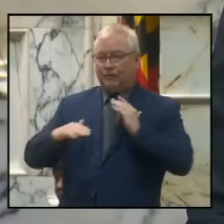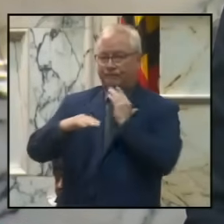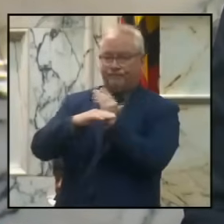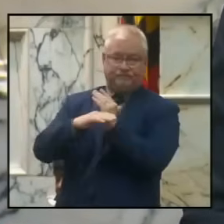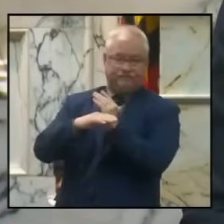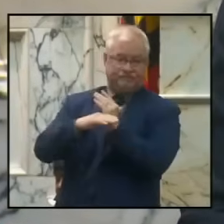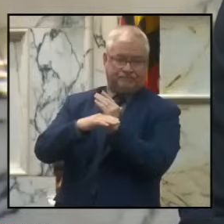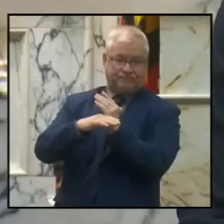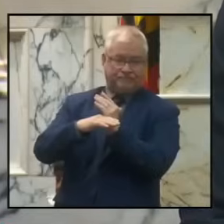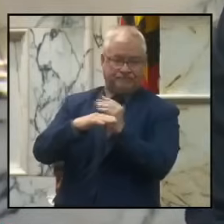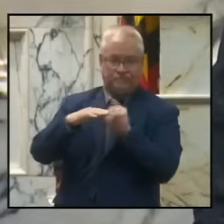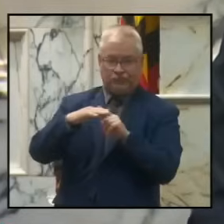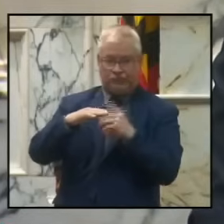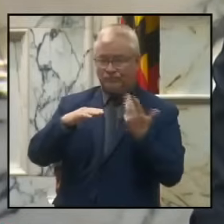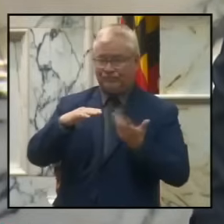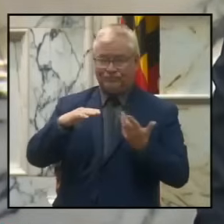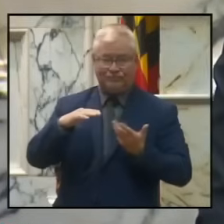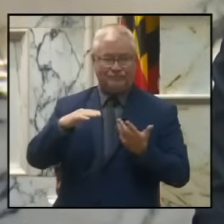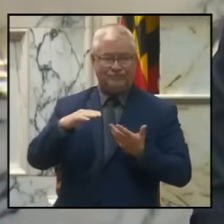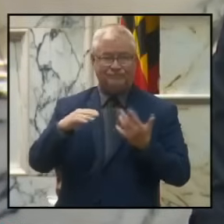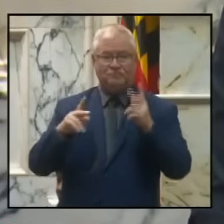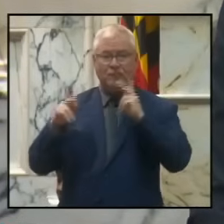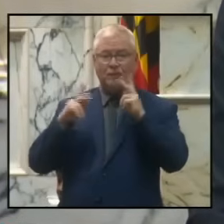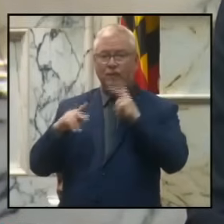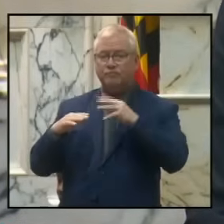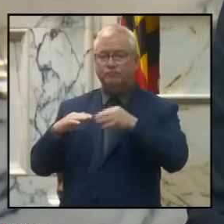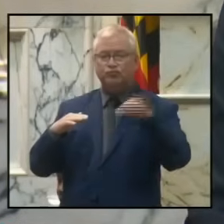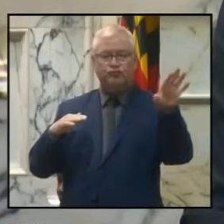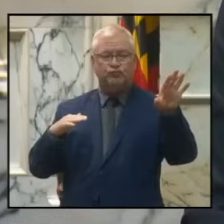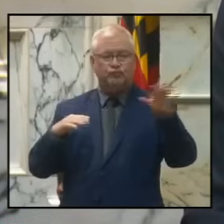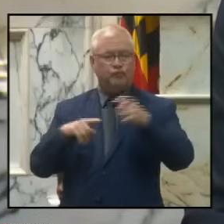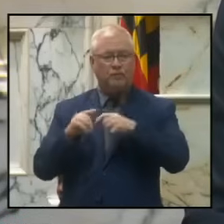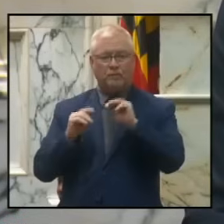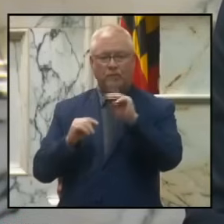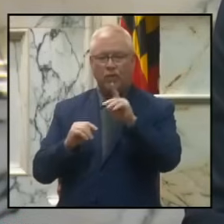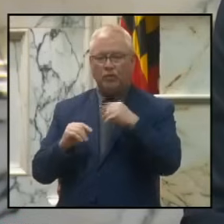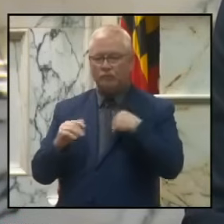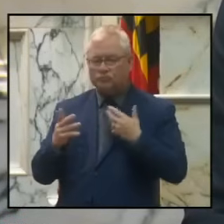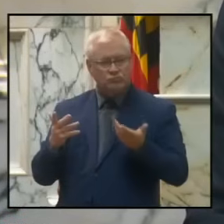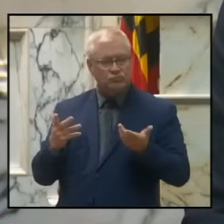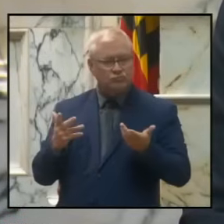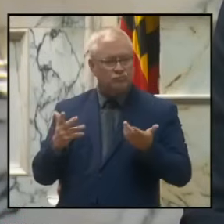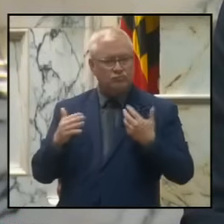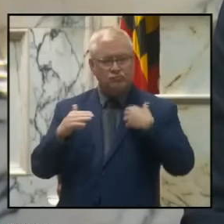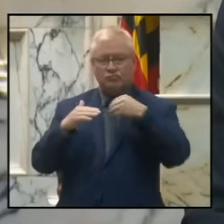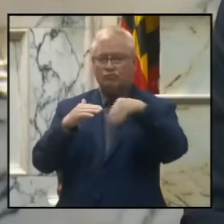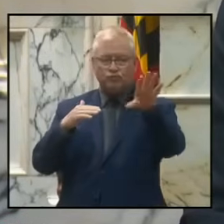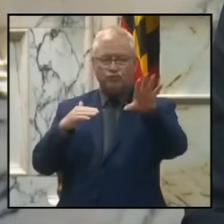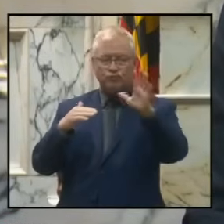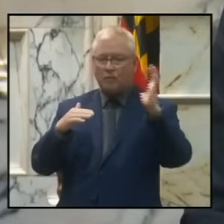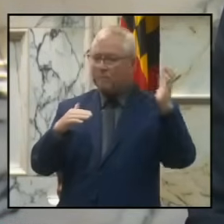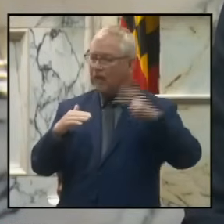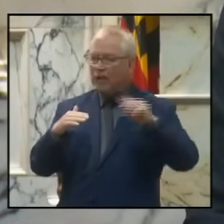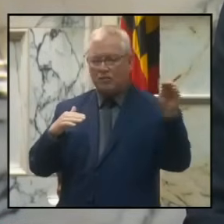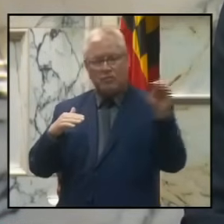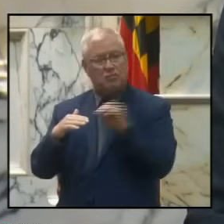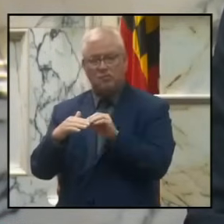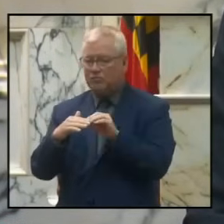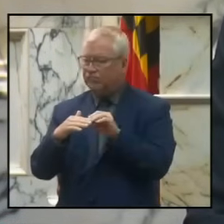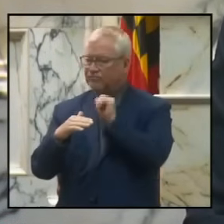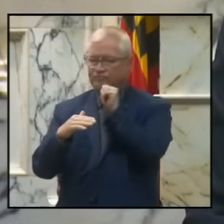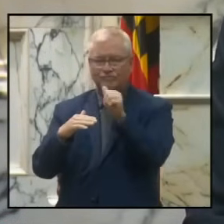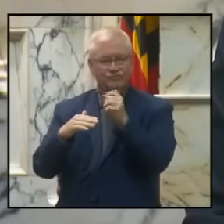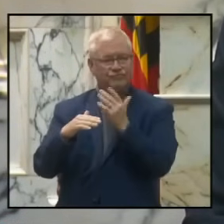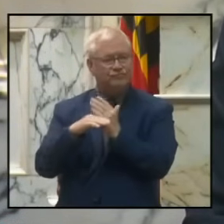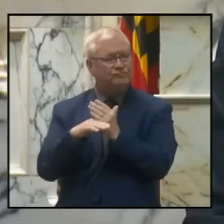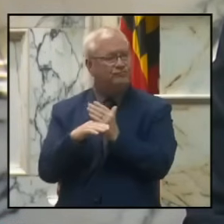people to either move out of the state or decide against coming here in the first place. And that's housing affordability.